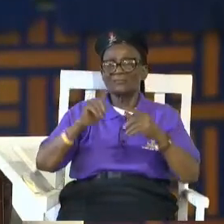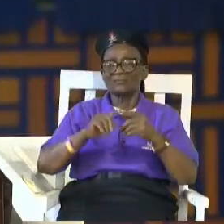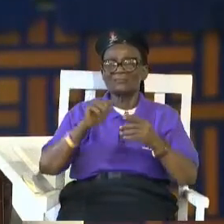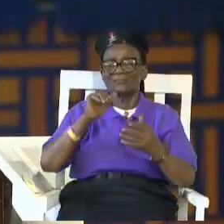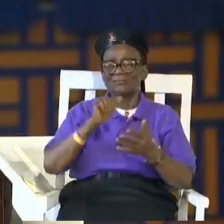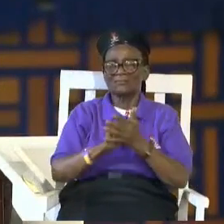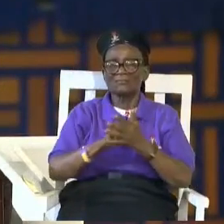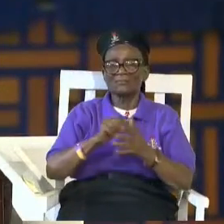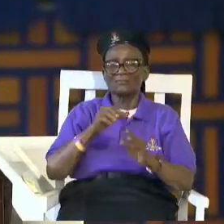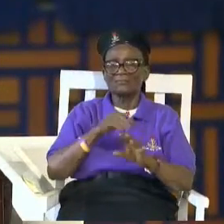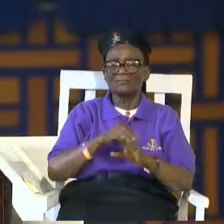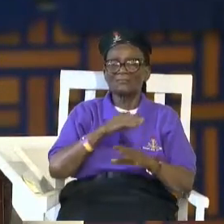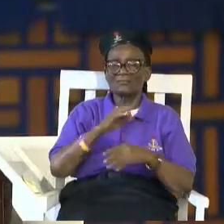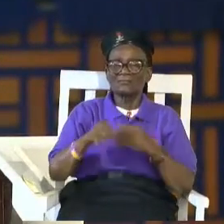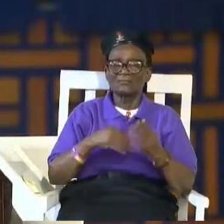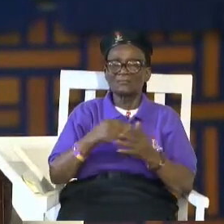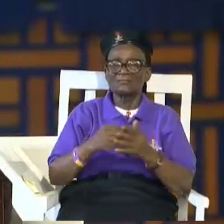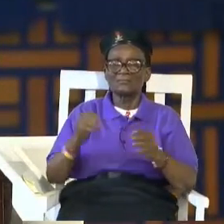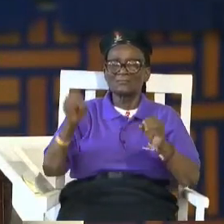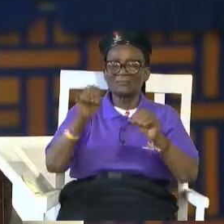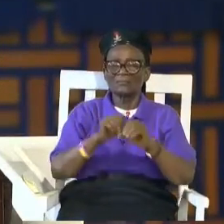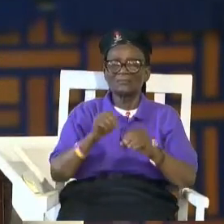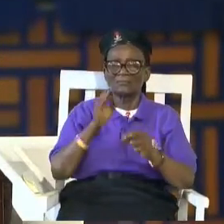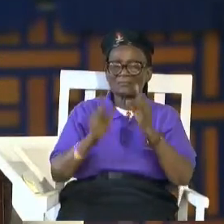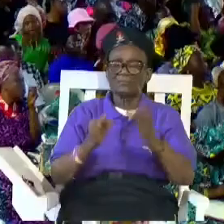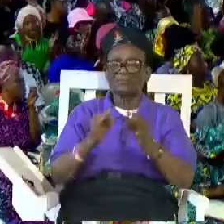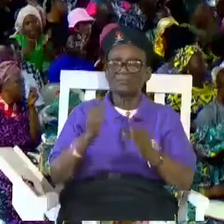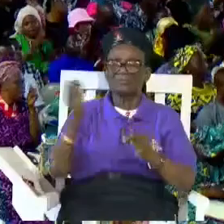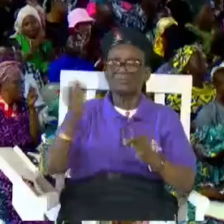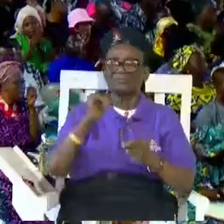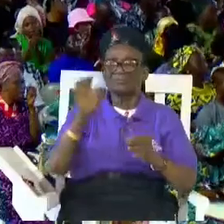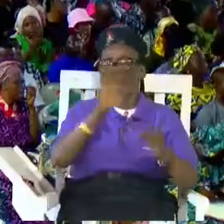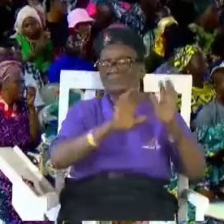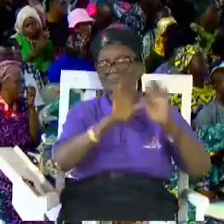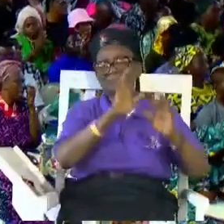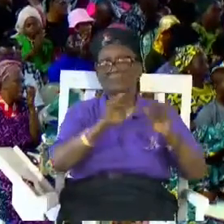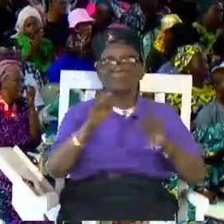Even if there's a crisis, it's going to lead to a testimony.